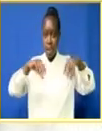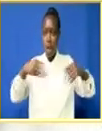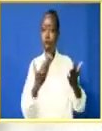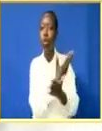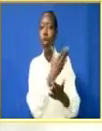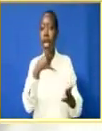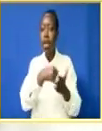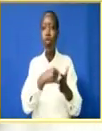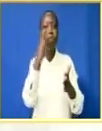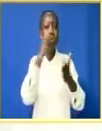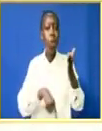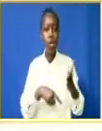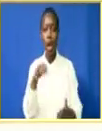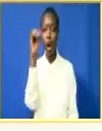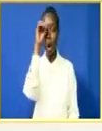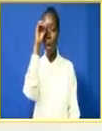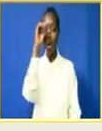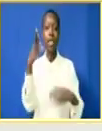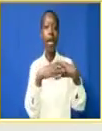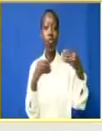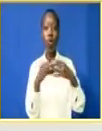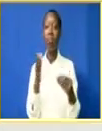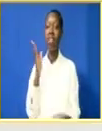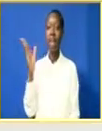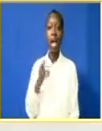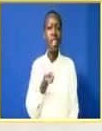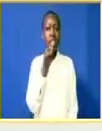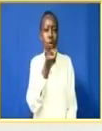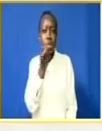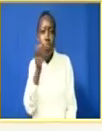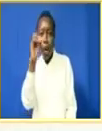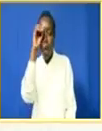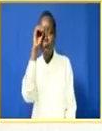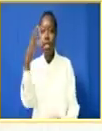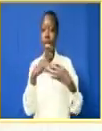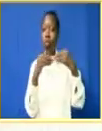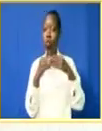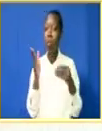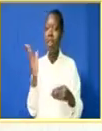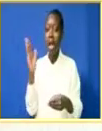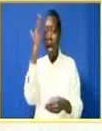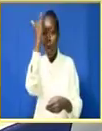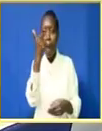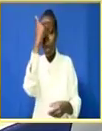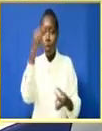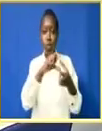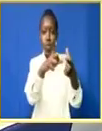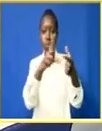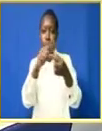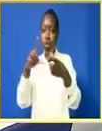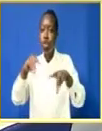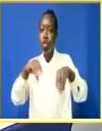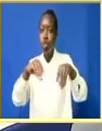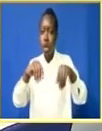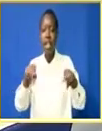of holes. Mm. Holes. Small holes are formed because of the detachment of the soil, the